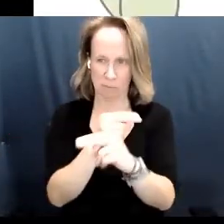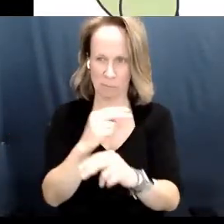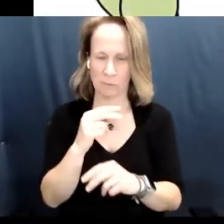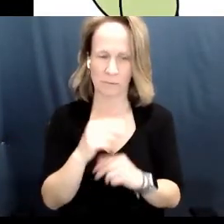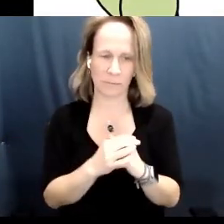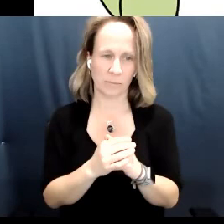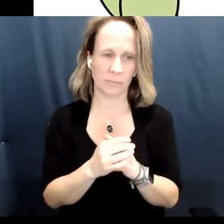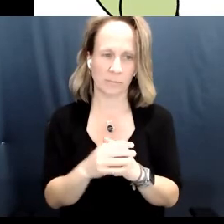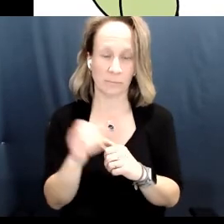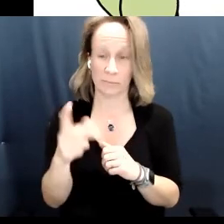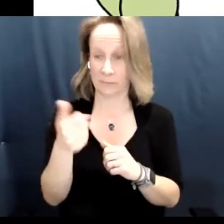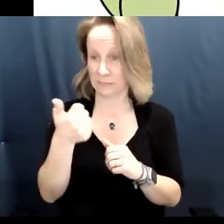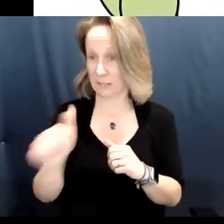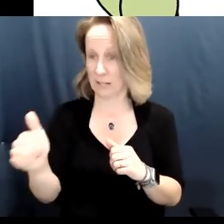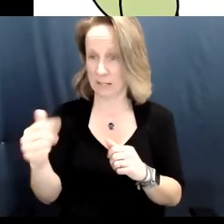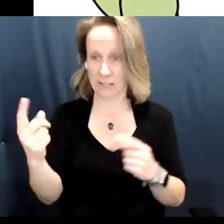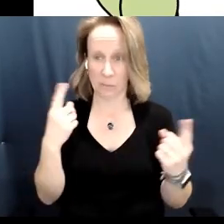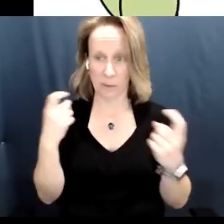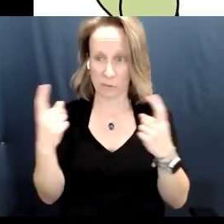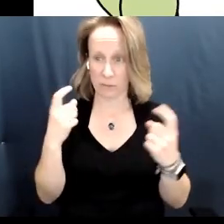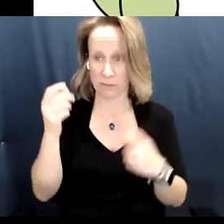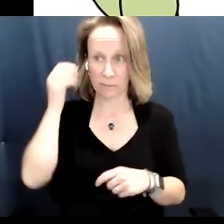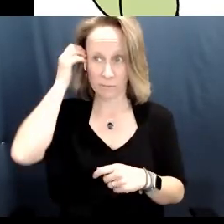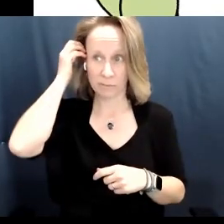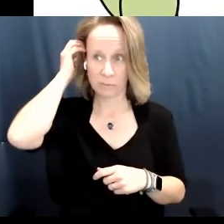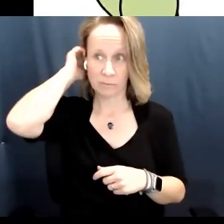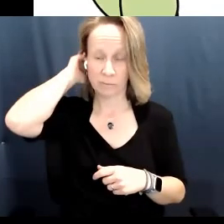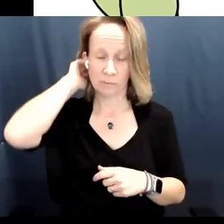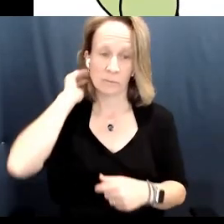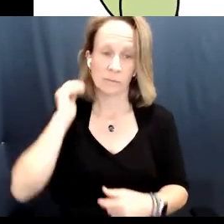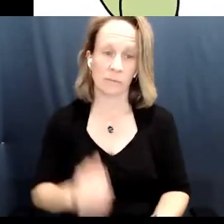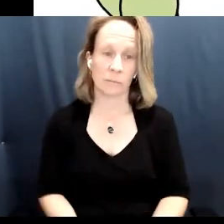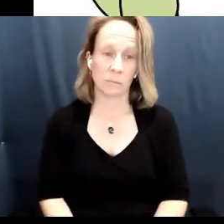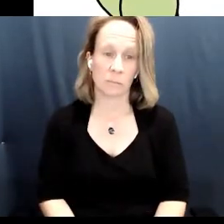Are there any questions?